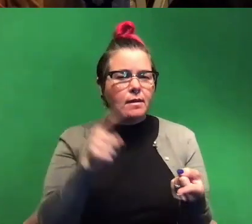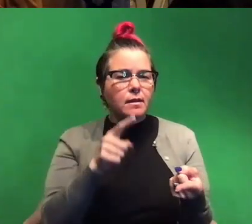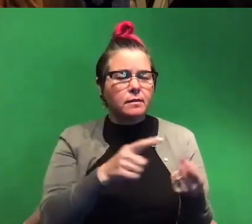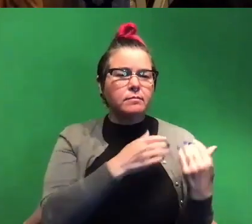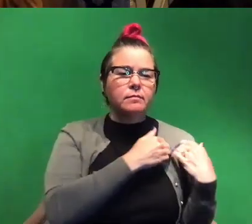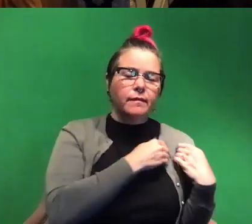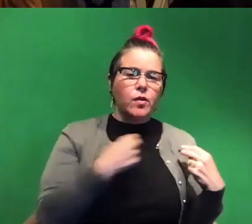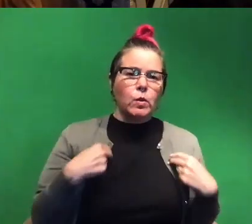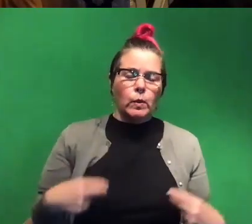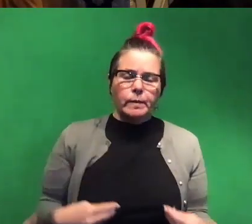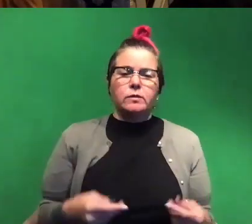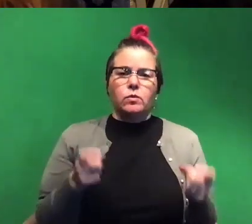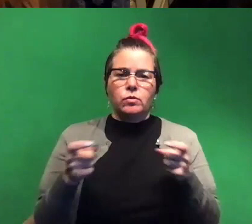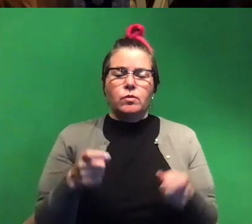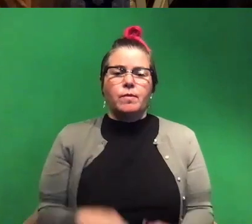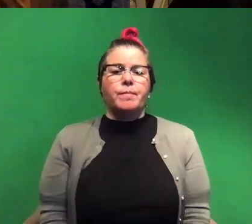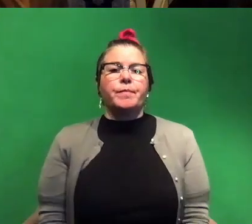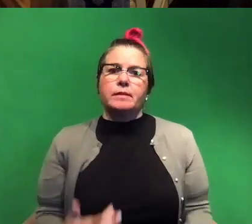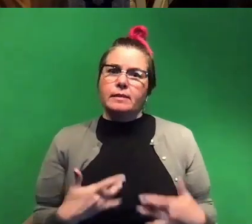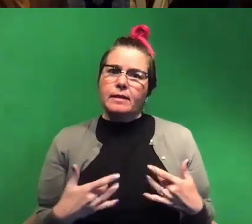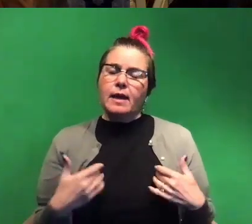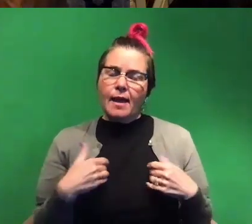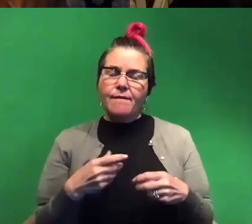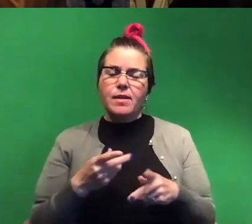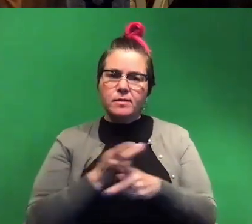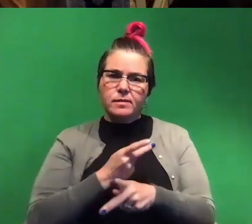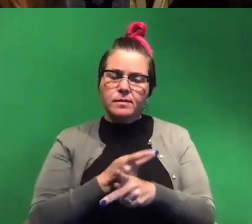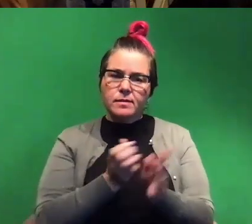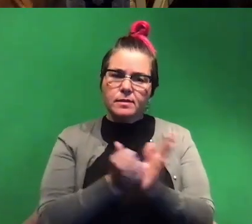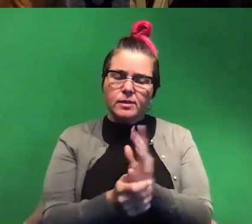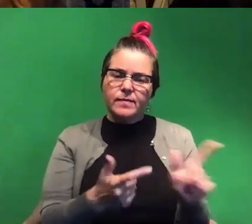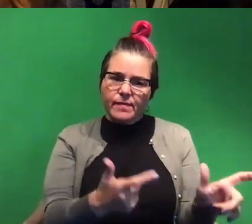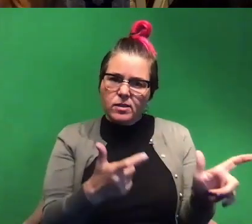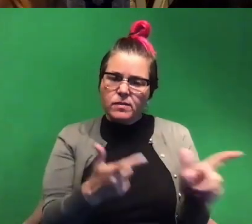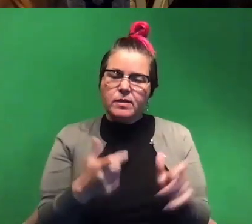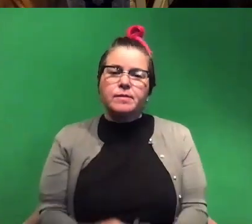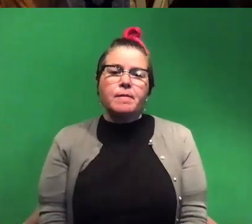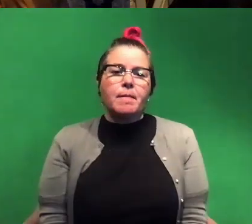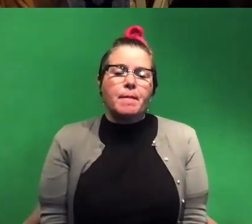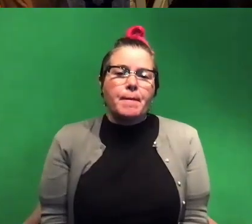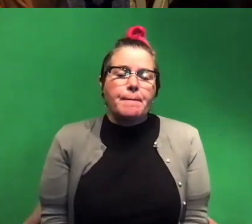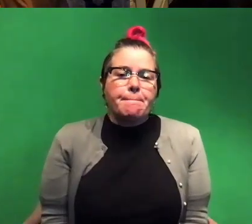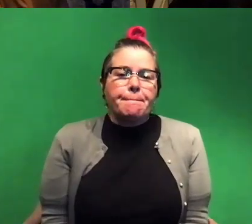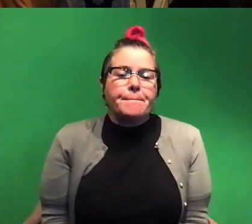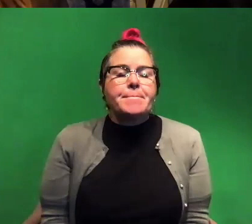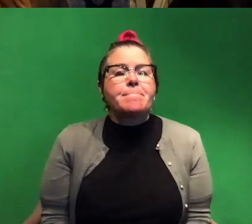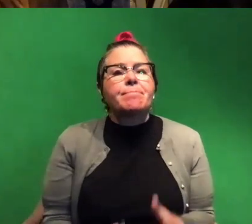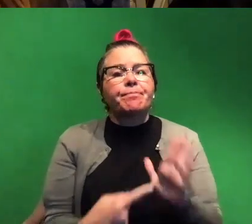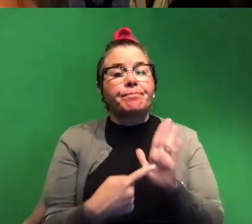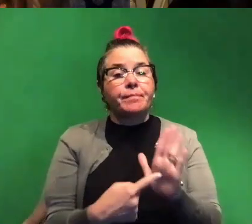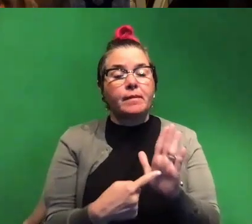exciting that we have the computational skill to do it faster and faster. So for example,